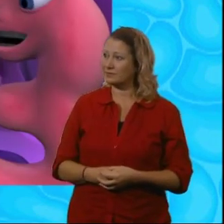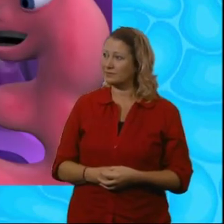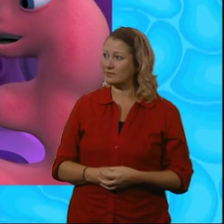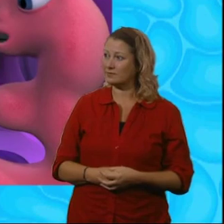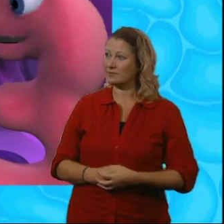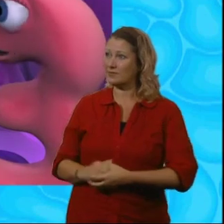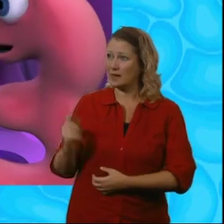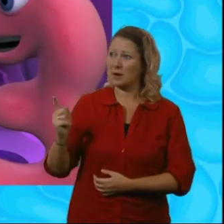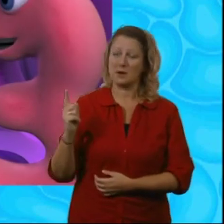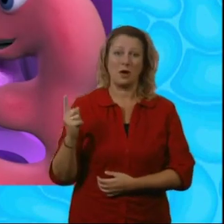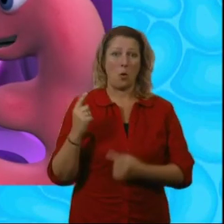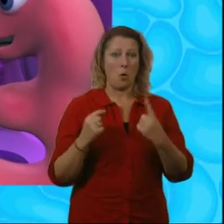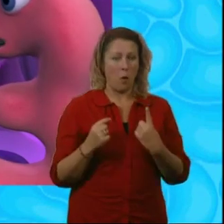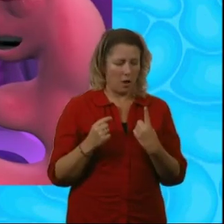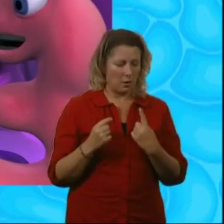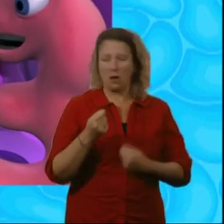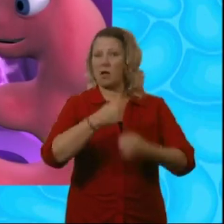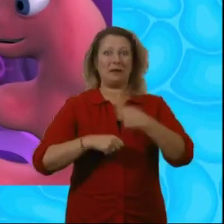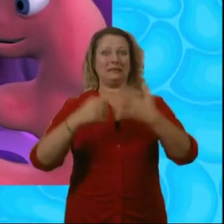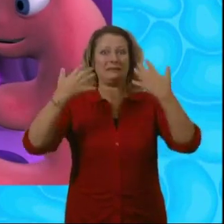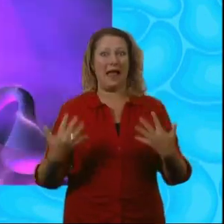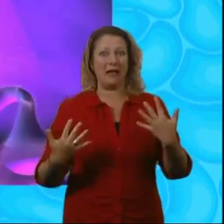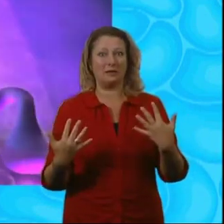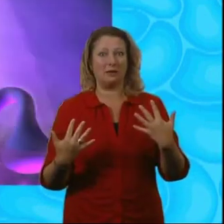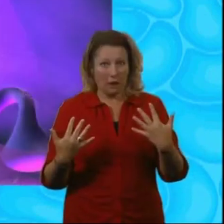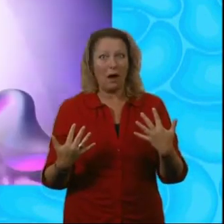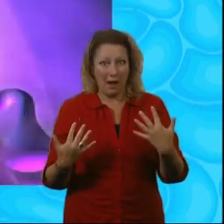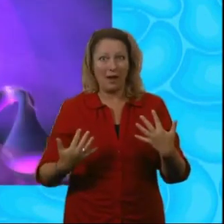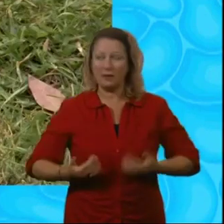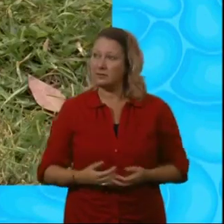Brain game to make one into ten.